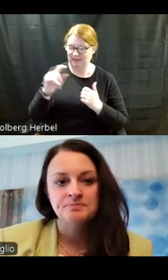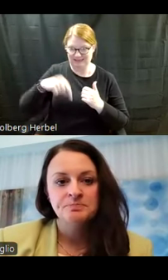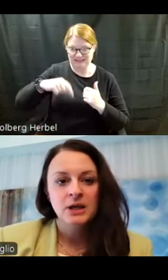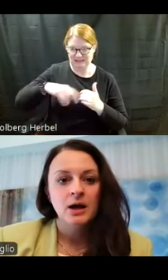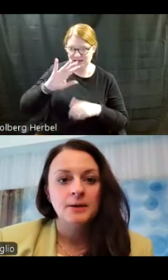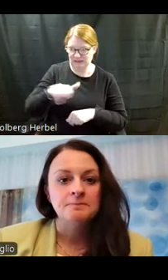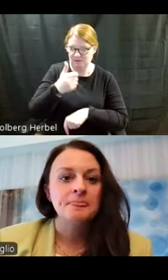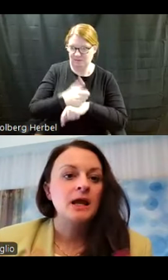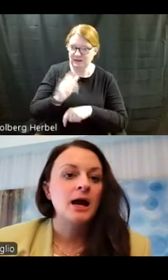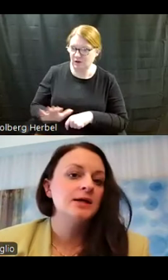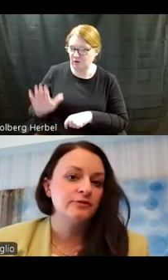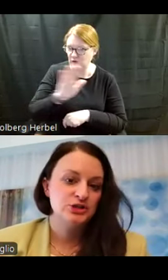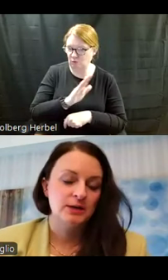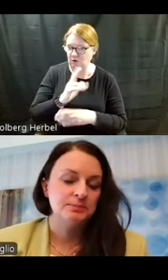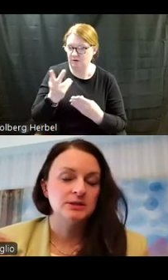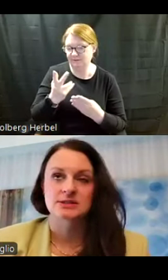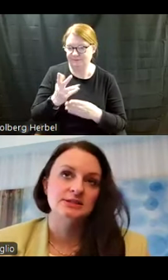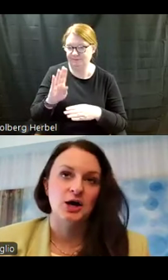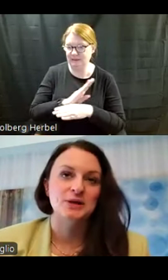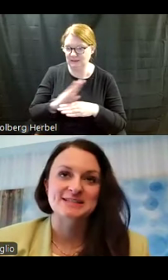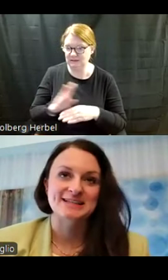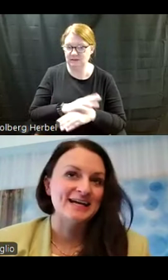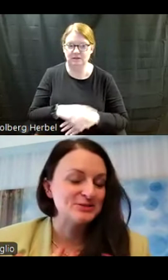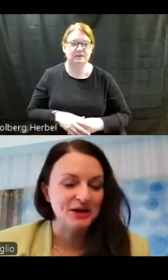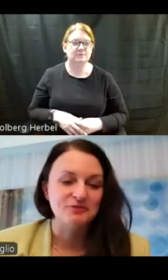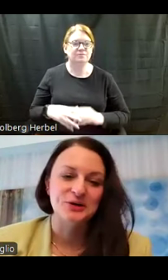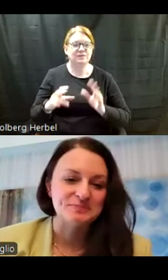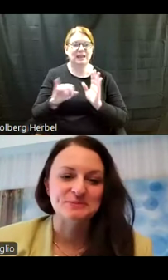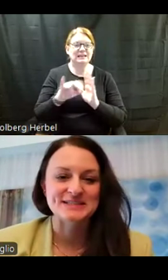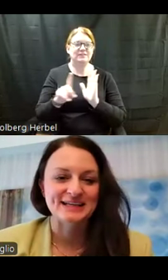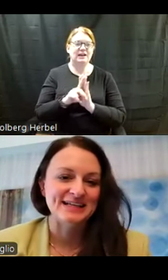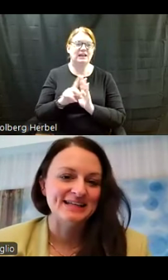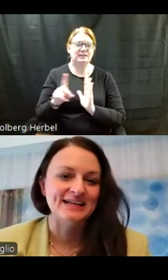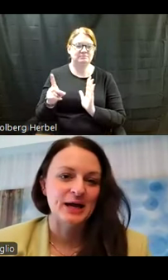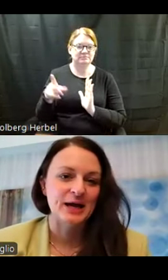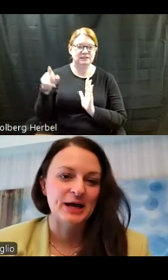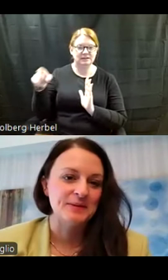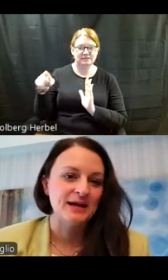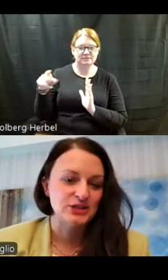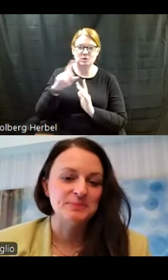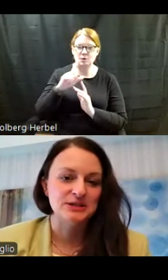care. Identify champions. This is always the case whenever you're implementing anything.